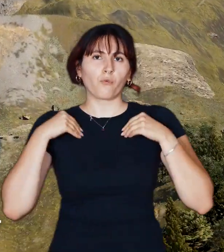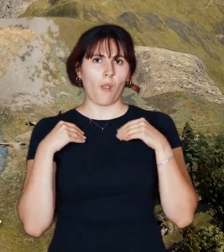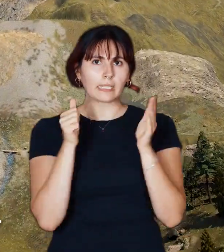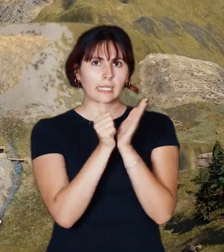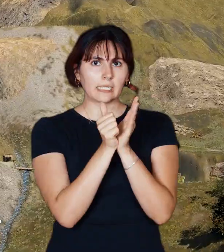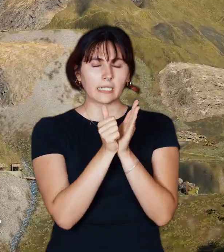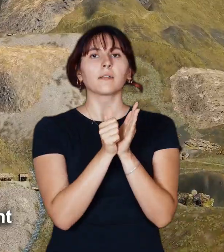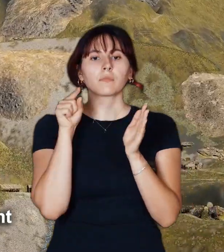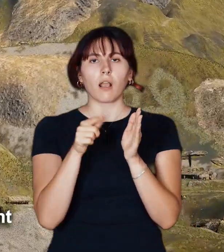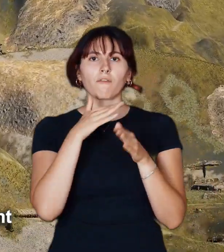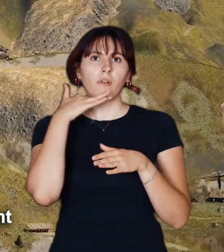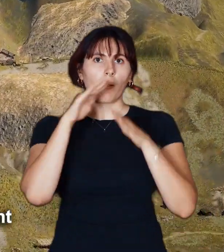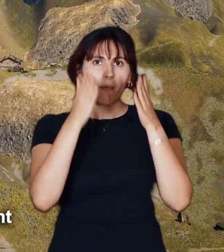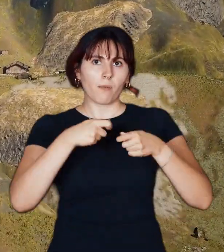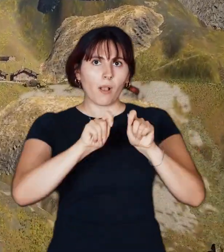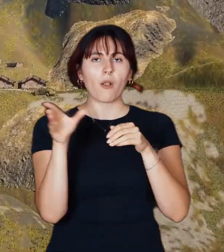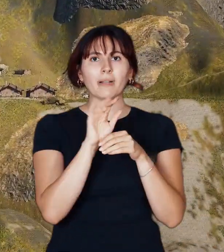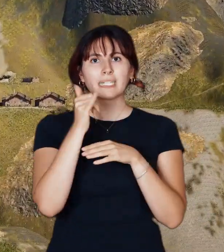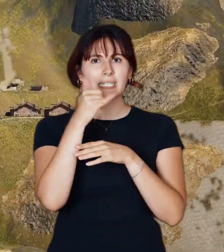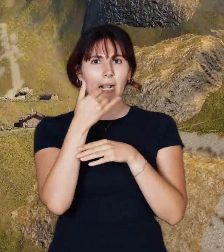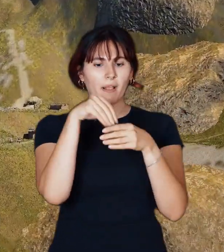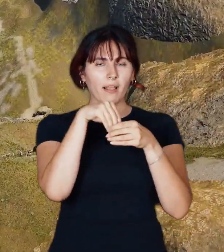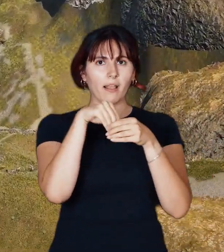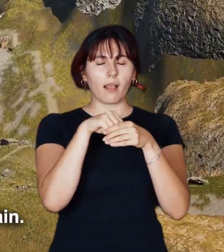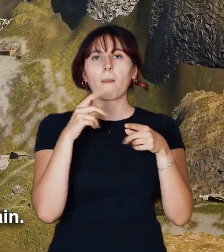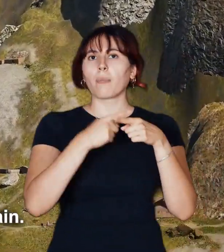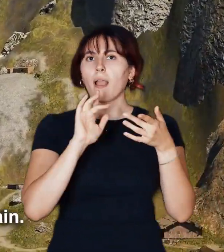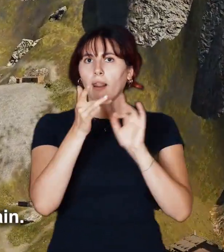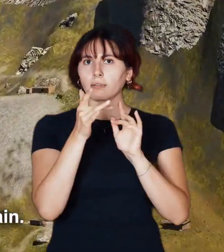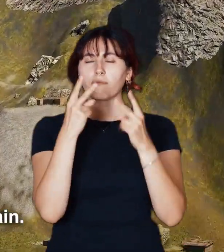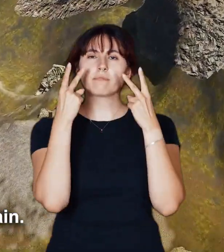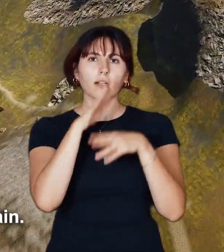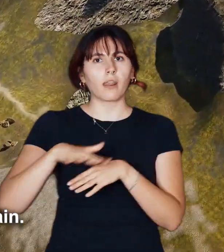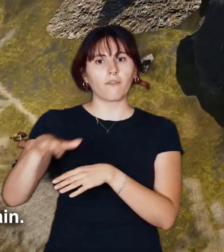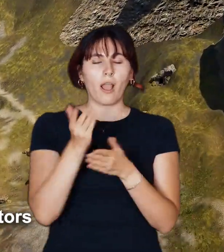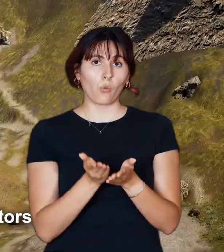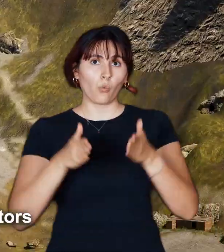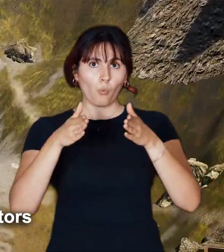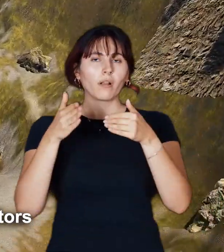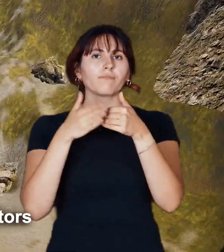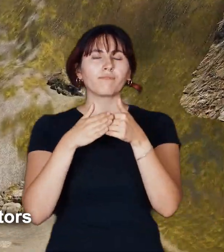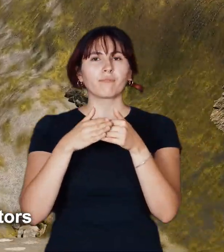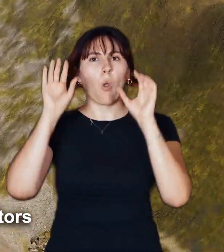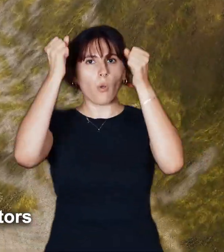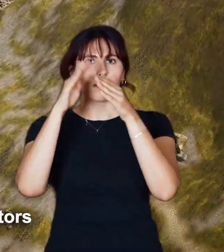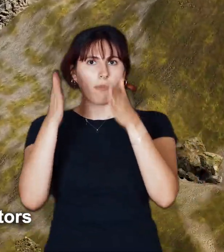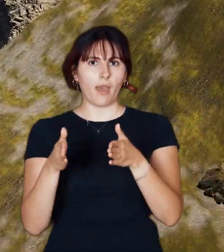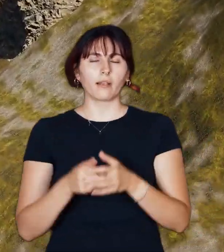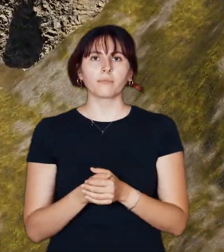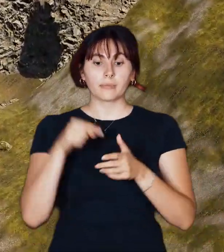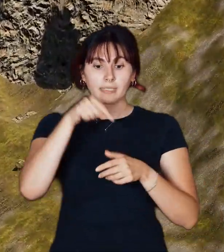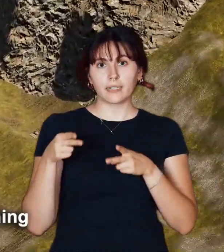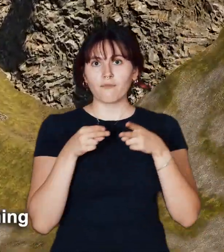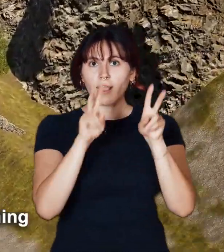16th centuries. Among the most important districts were the mines on the Oxenberg mountain. The themed trail invites visitors